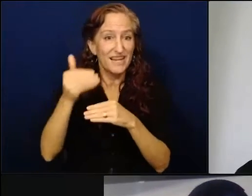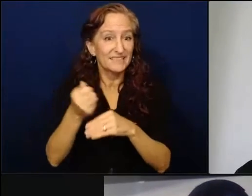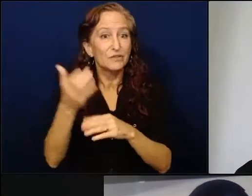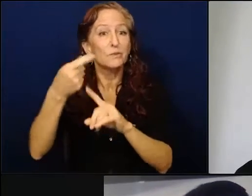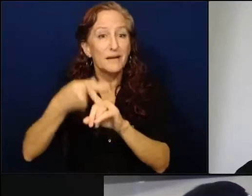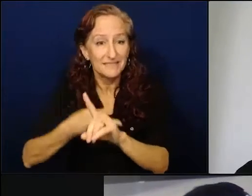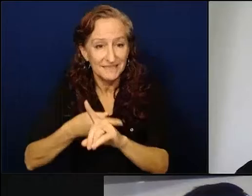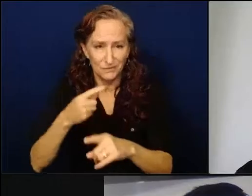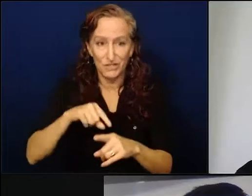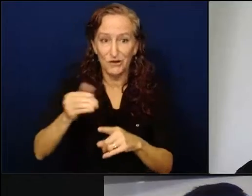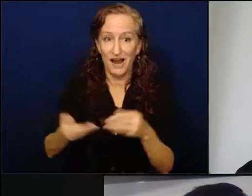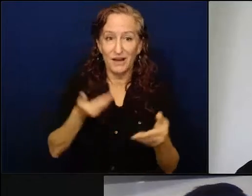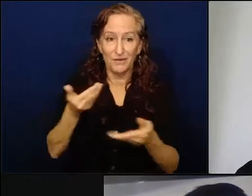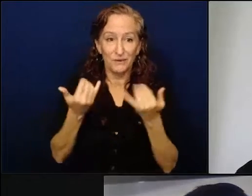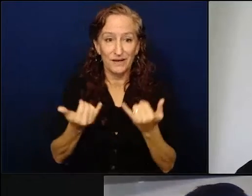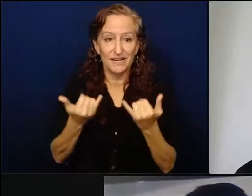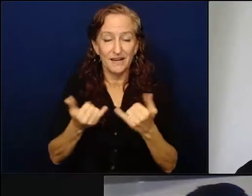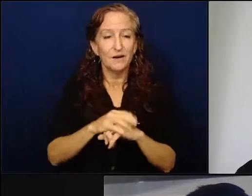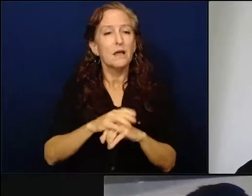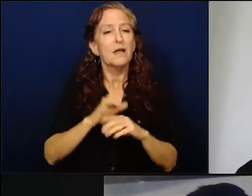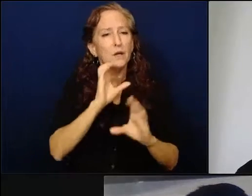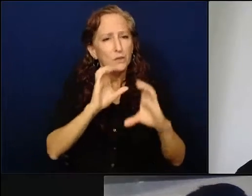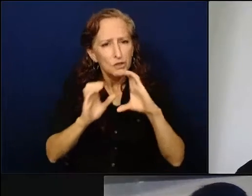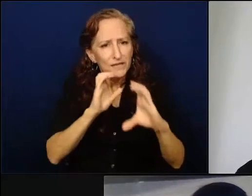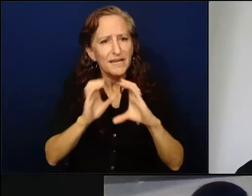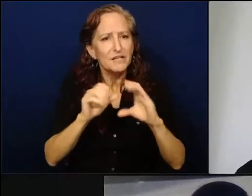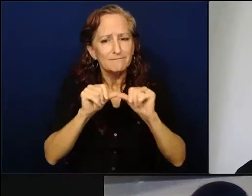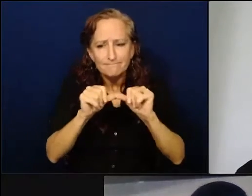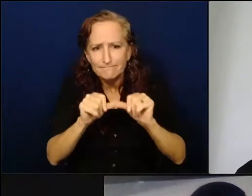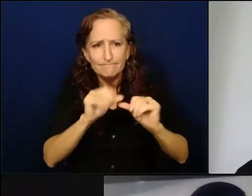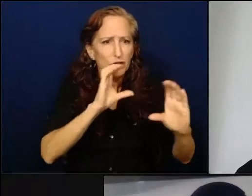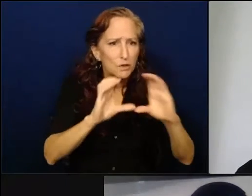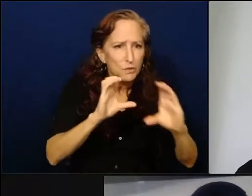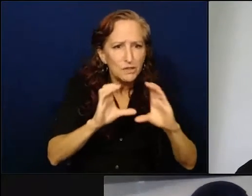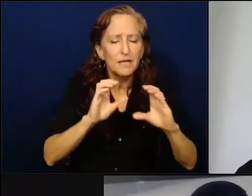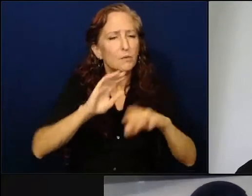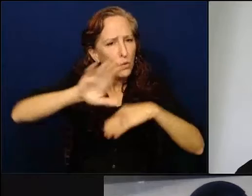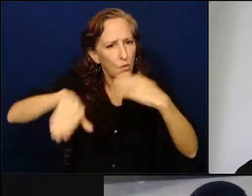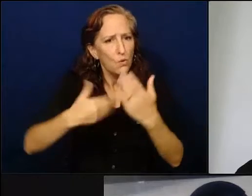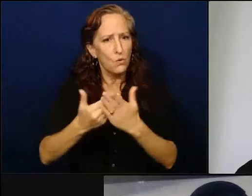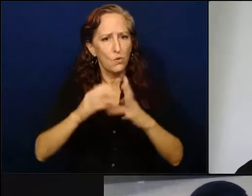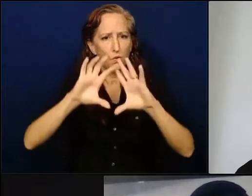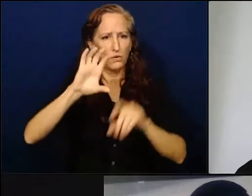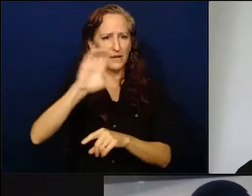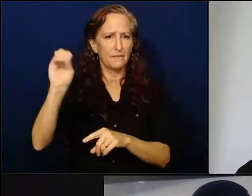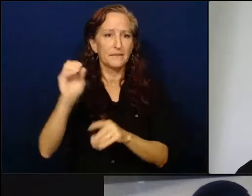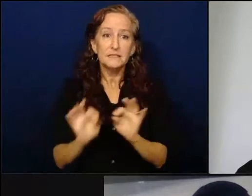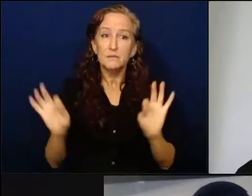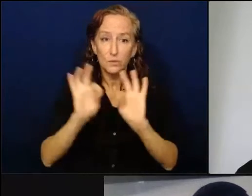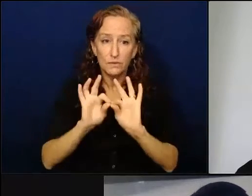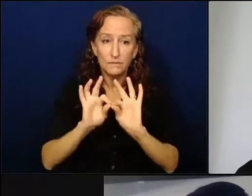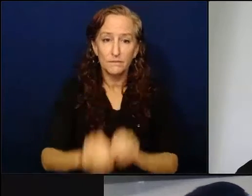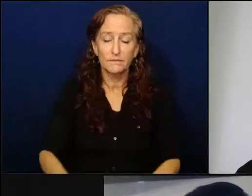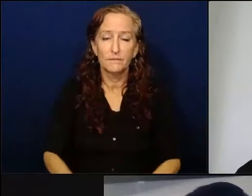But keeping those direct lines of communication open with the entire organization. And I've